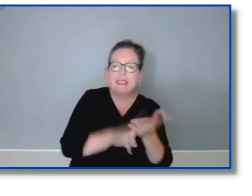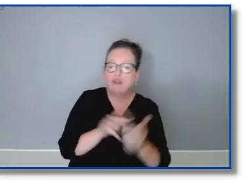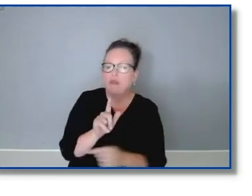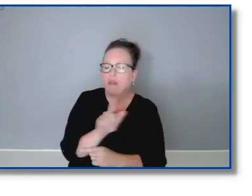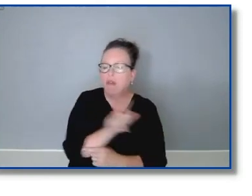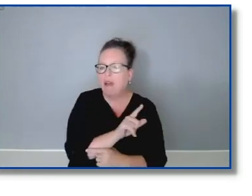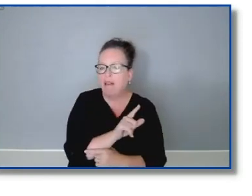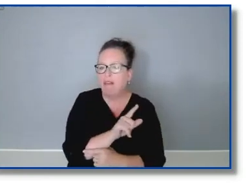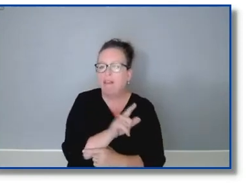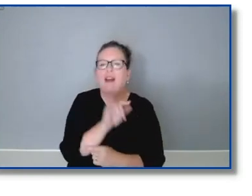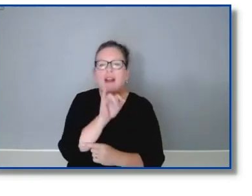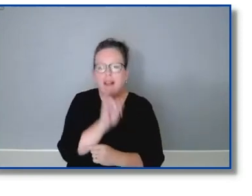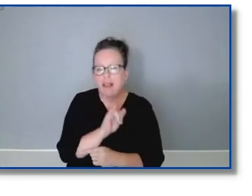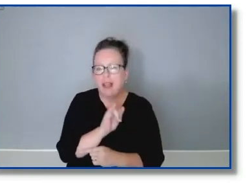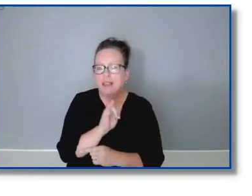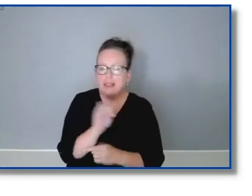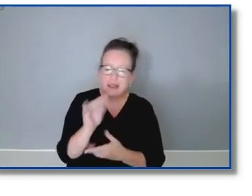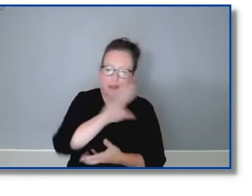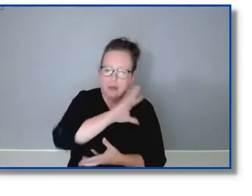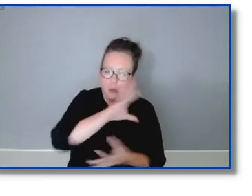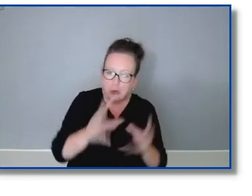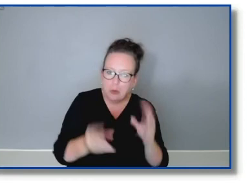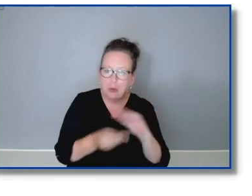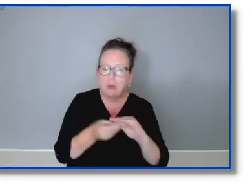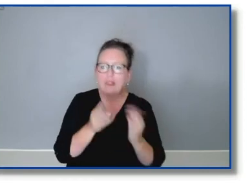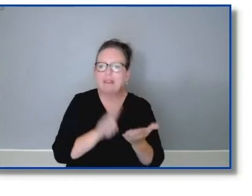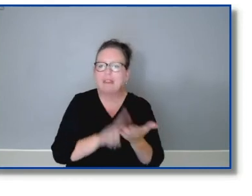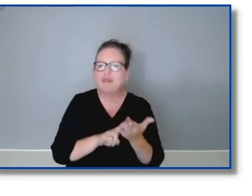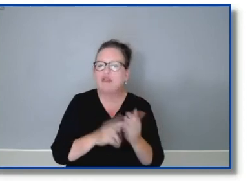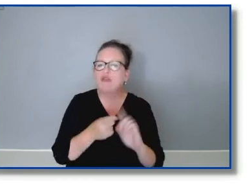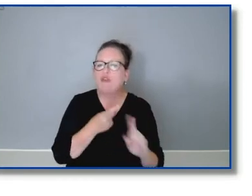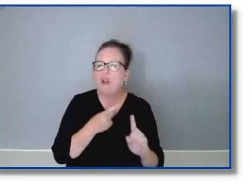on signatures that we collected from the